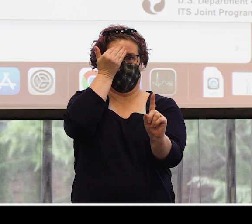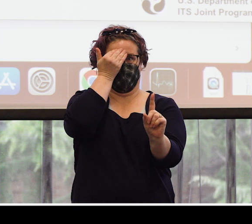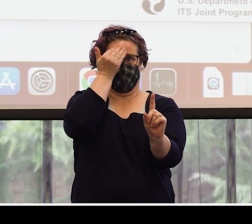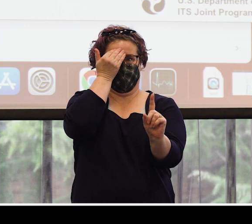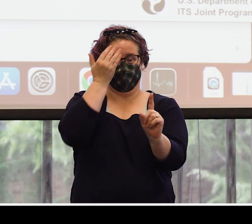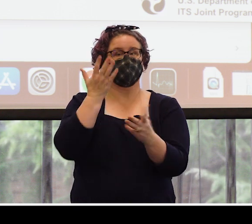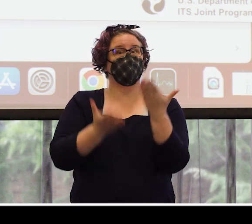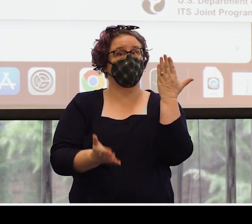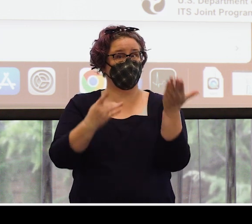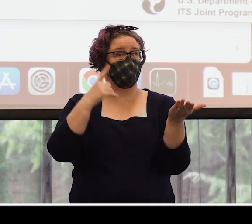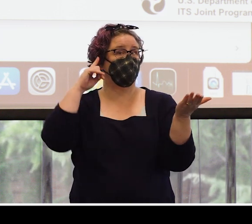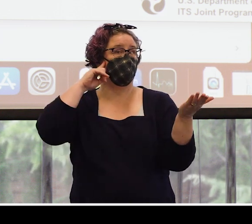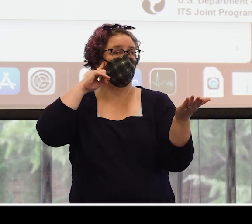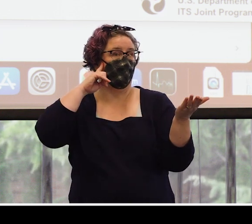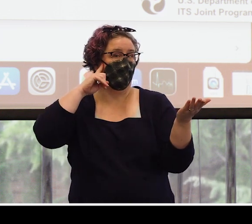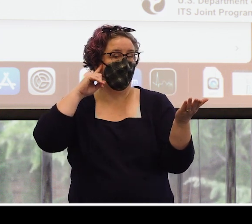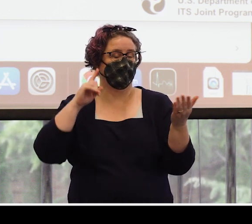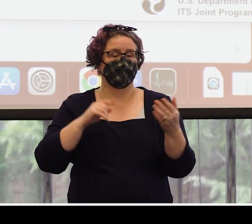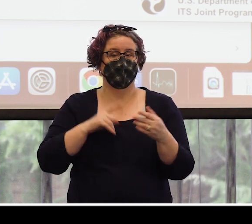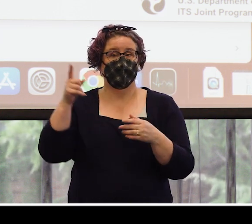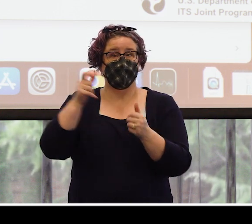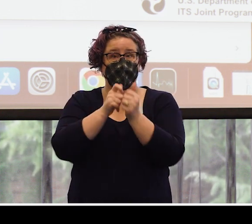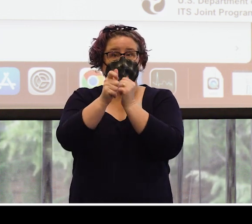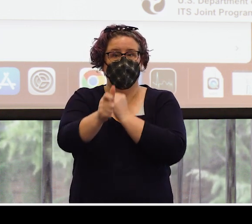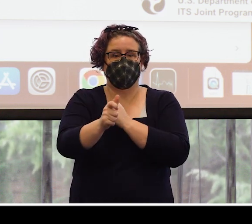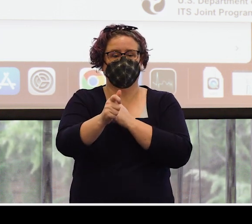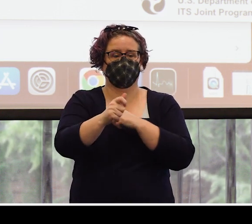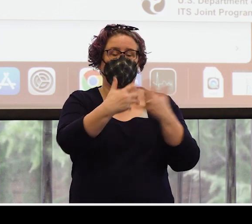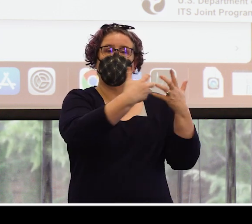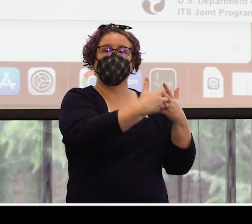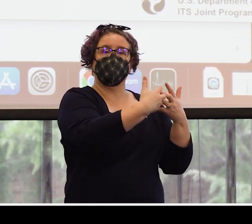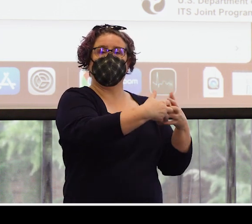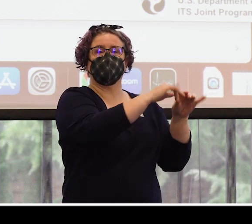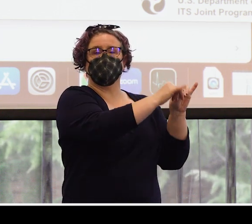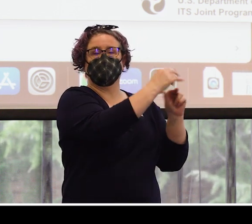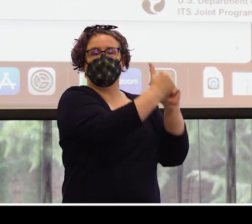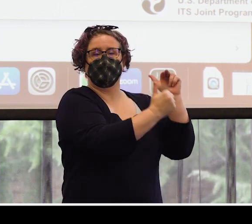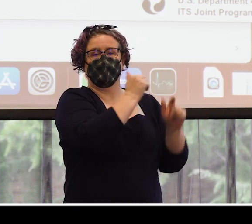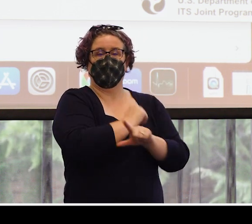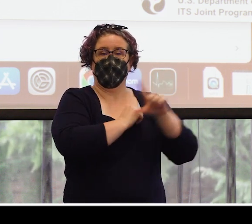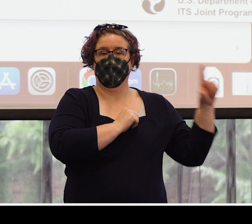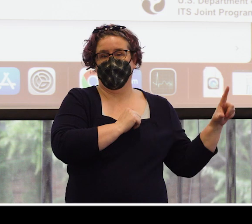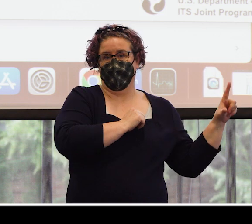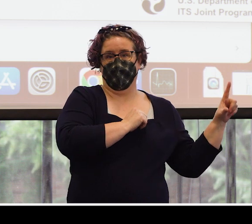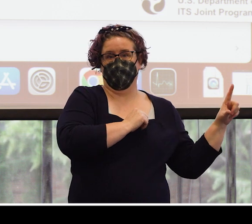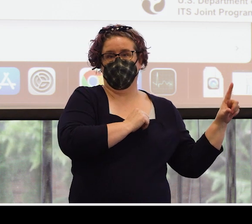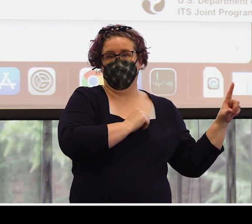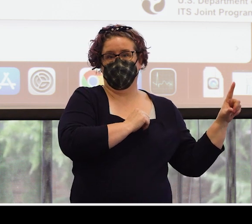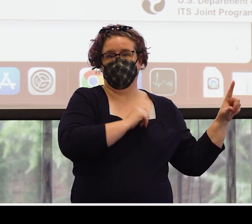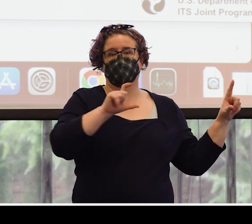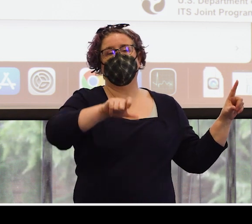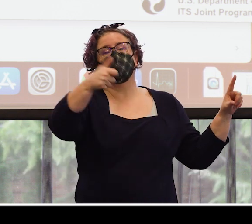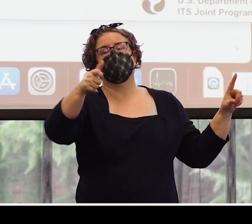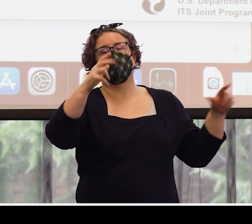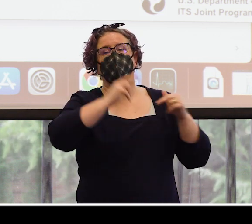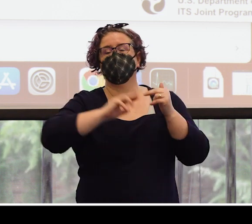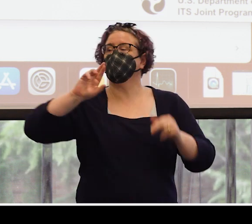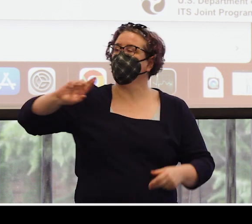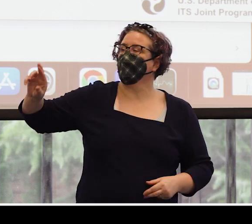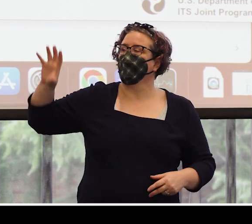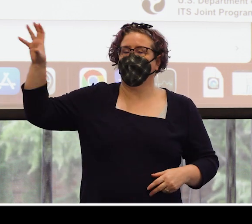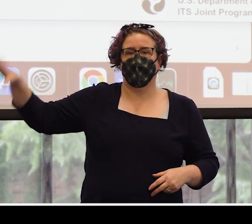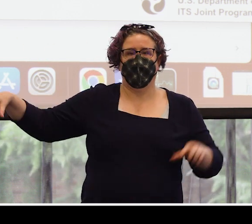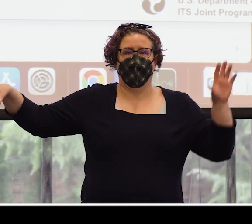the screen reader say you will pass by mechanical engineering building on the left and another building on the right and stuff like